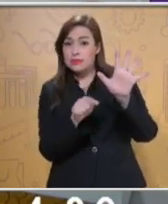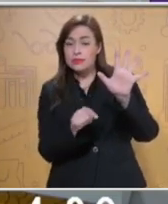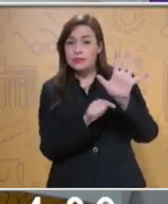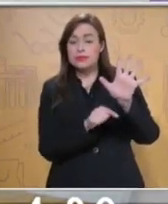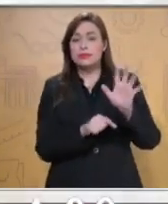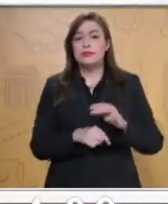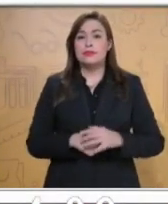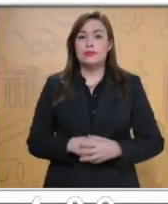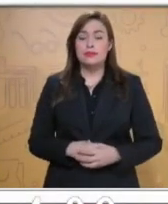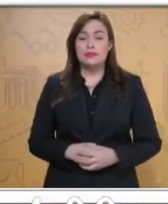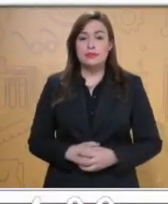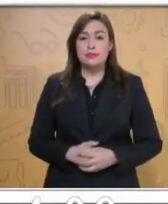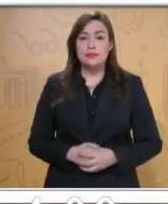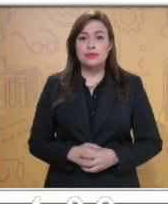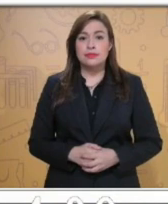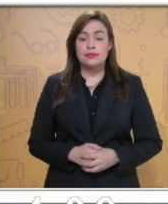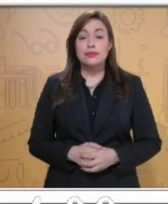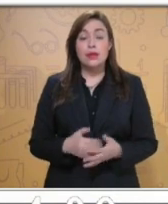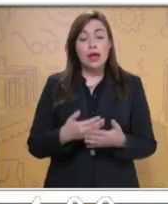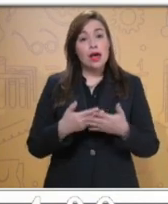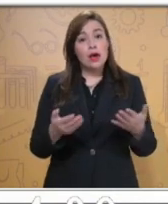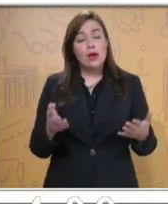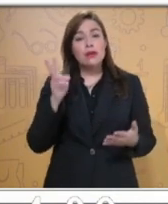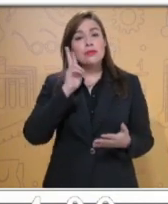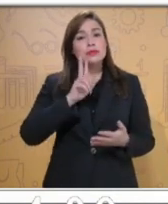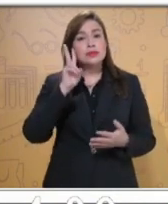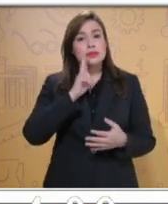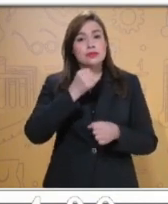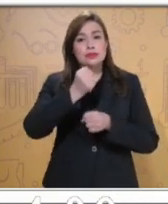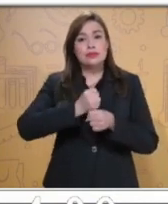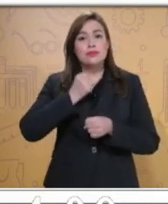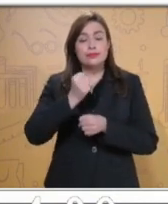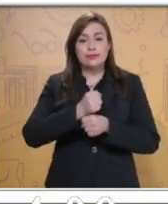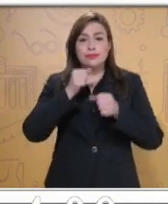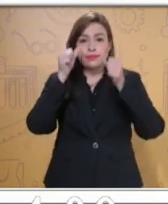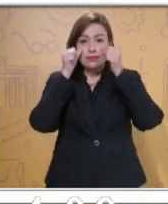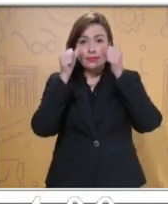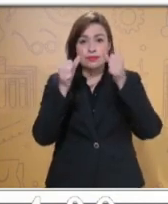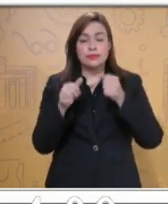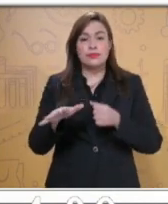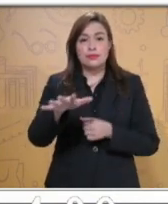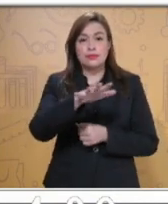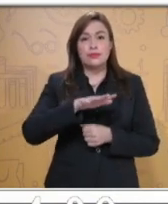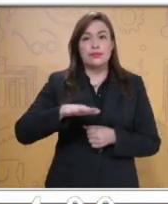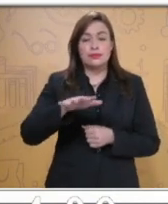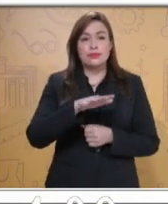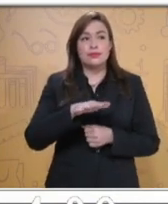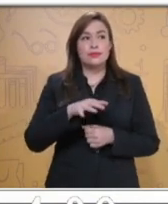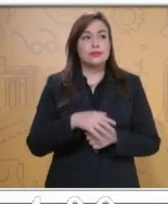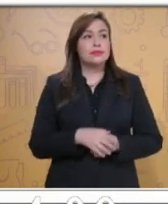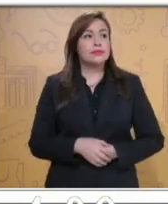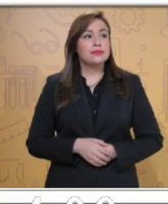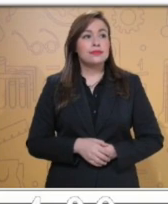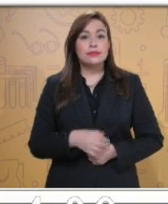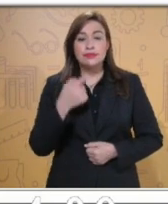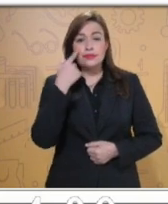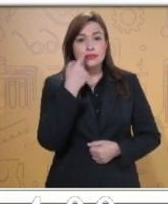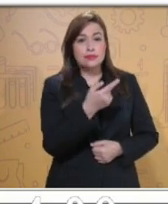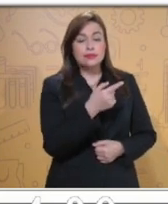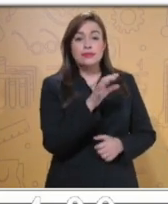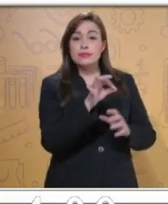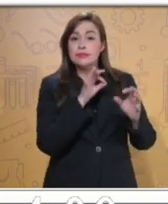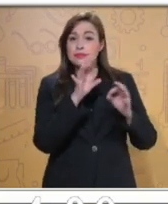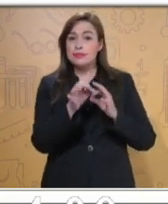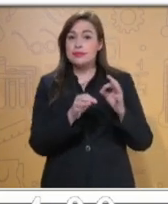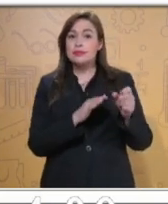shape. Now let's make a practice. Pay attention, please. We're going to use a screen. You're going to read, it